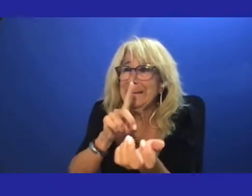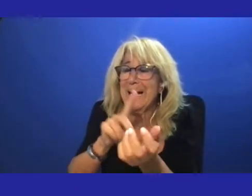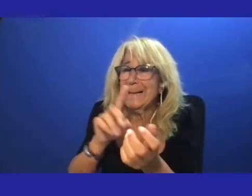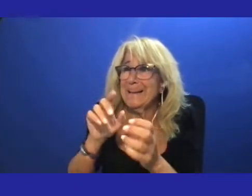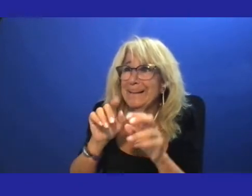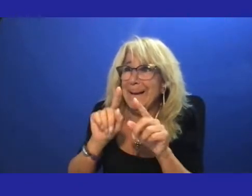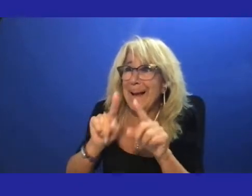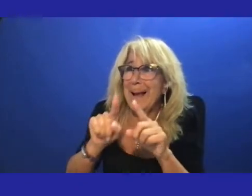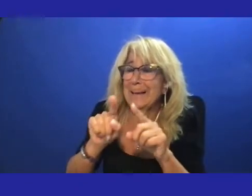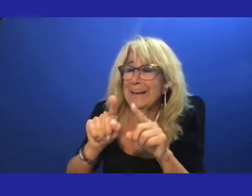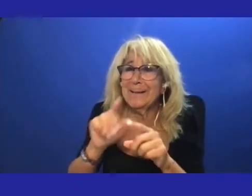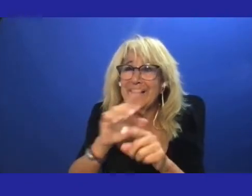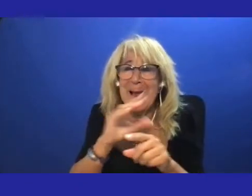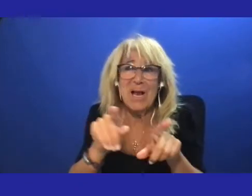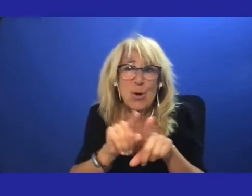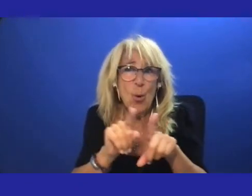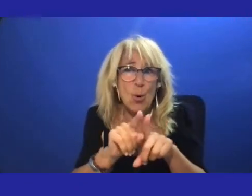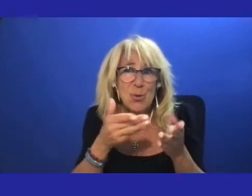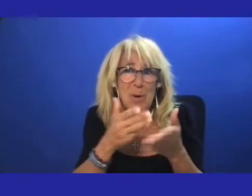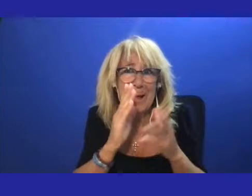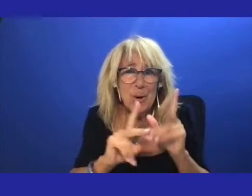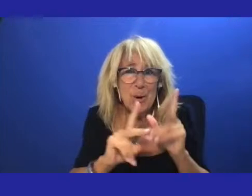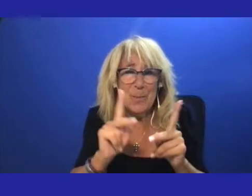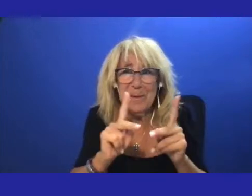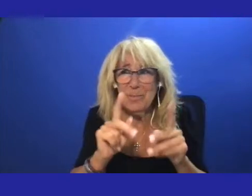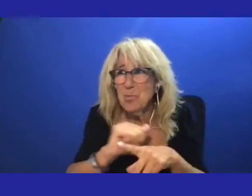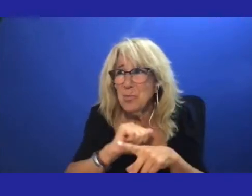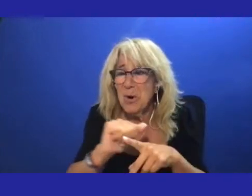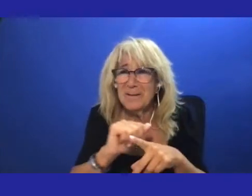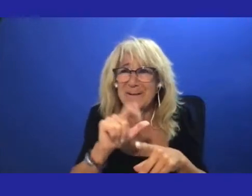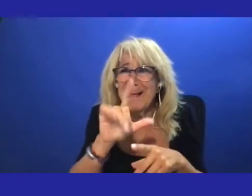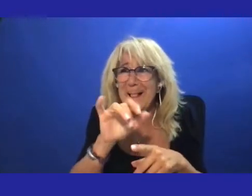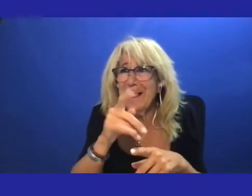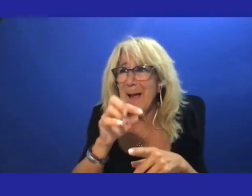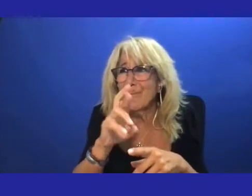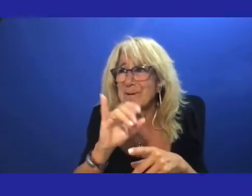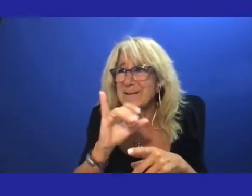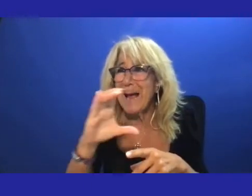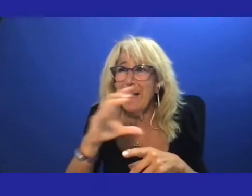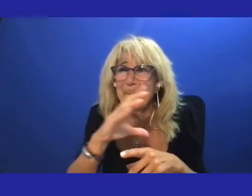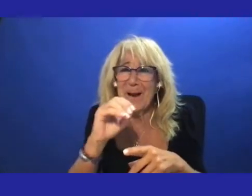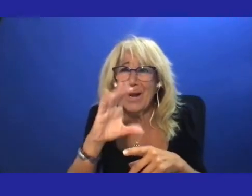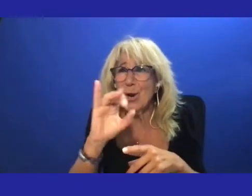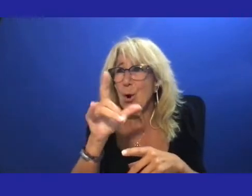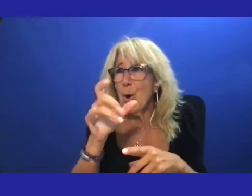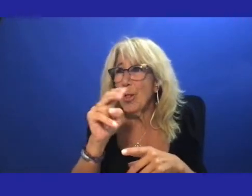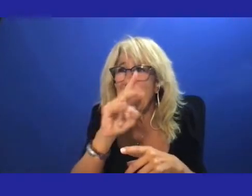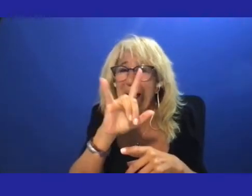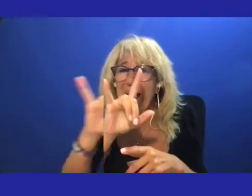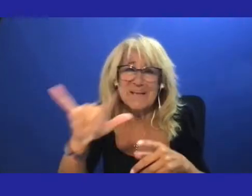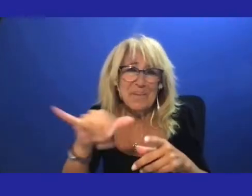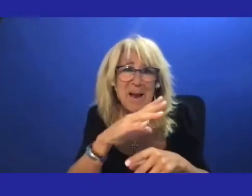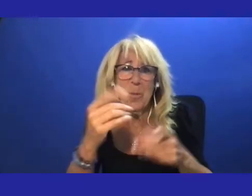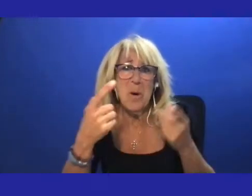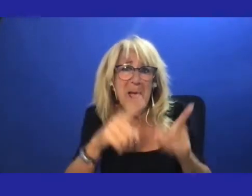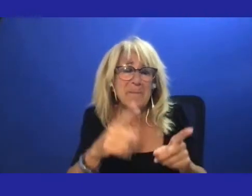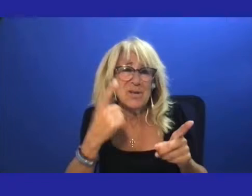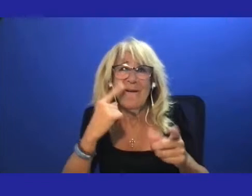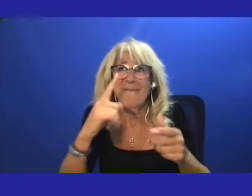practice laparoscopic skills or colonoscopy skills. Imagine going in for your colonoscopy and there's the first time somebody sticking